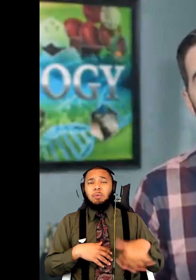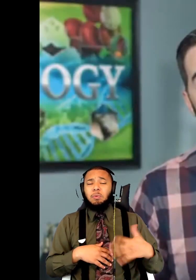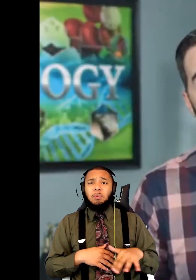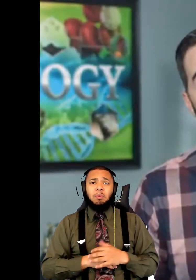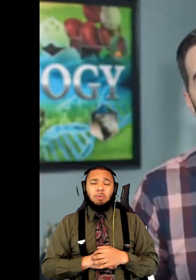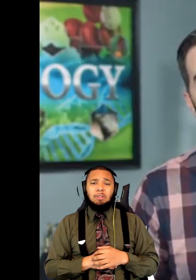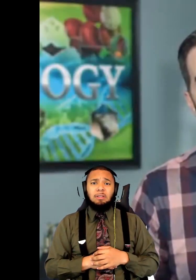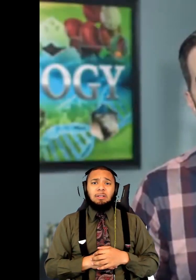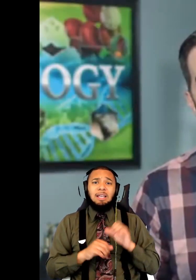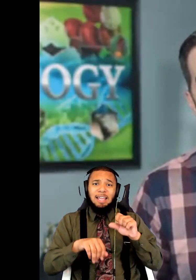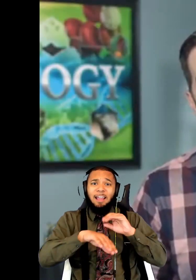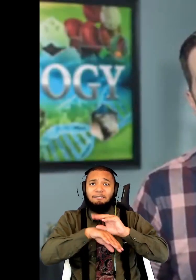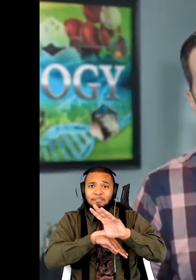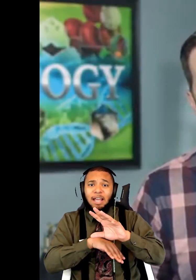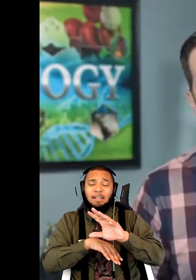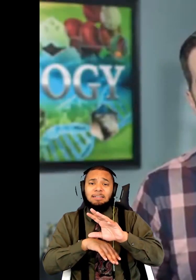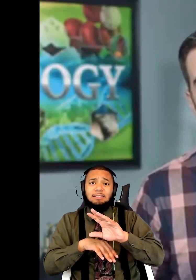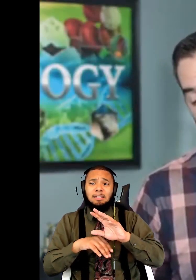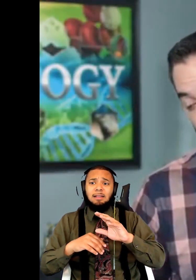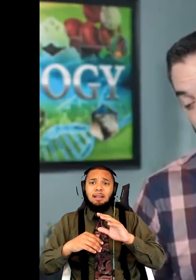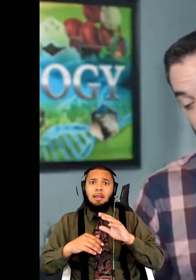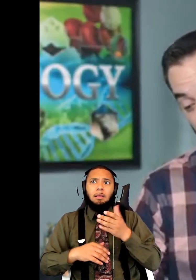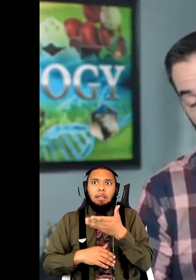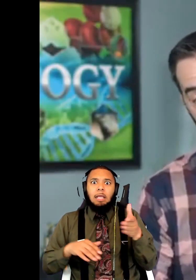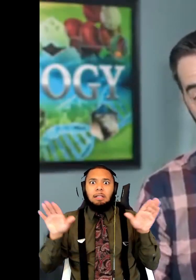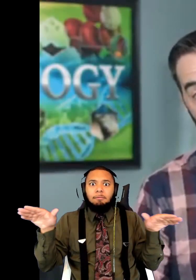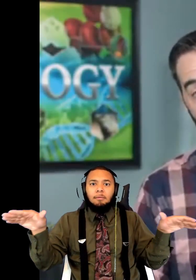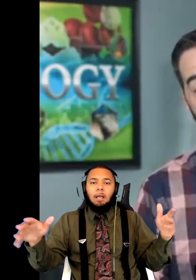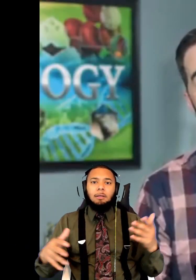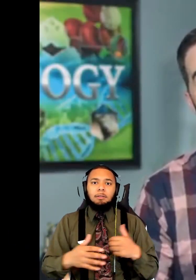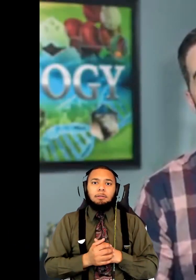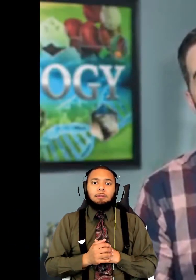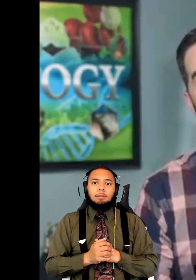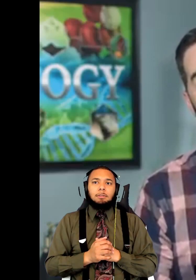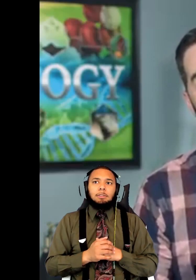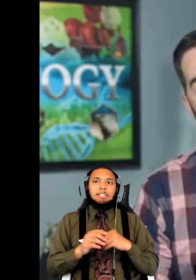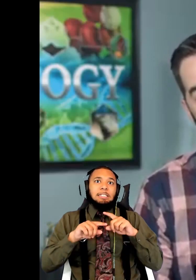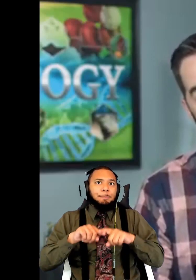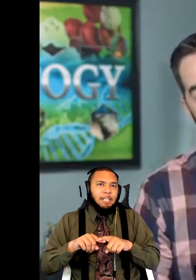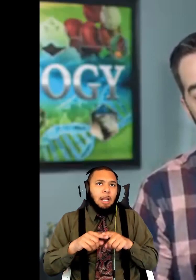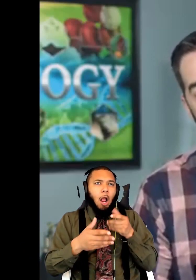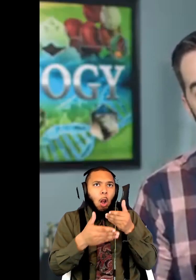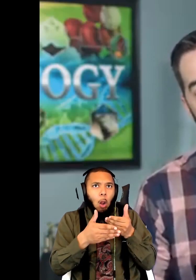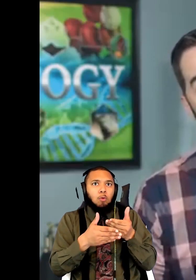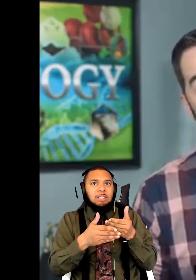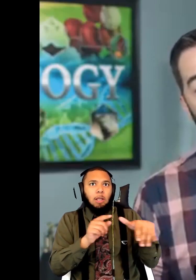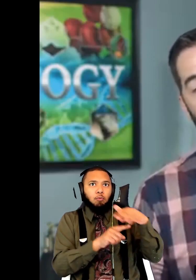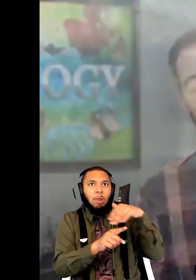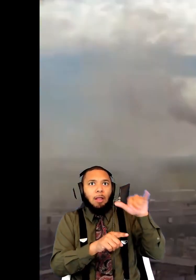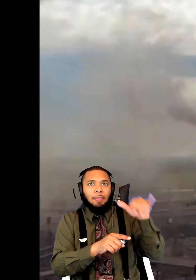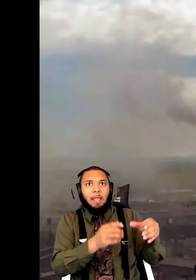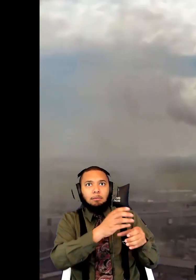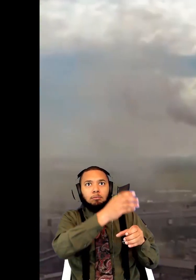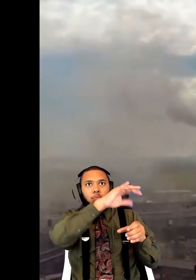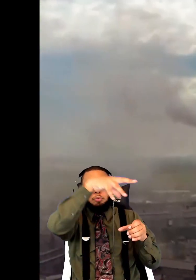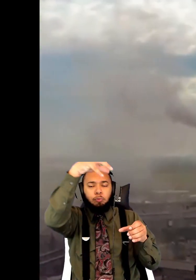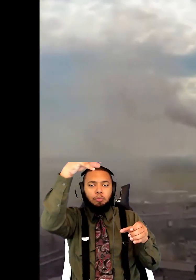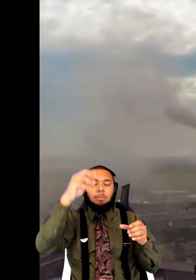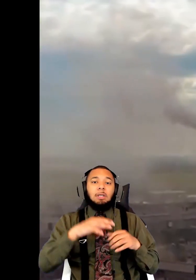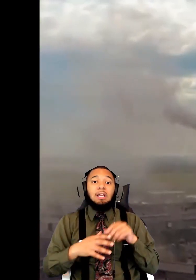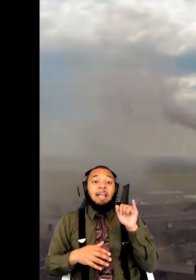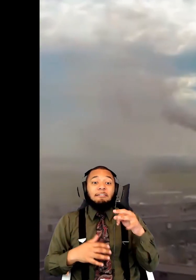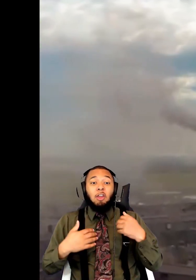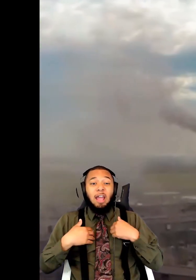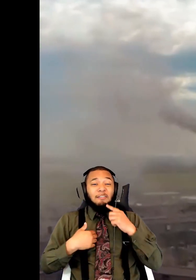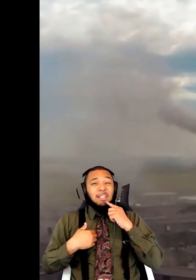poisonous, depending on what's in the air and how close to the source those organisms are. And if you have really